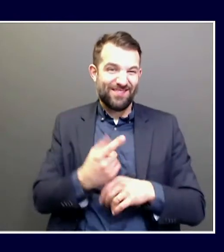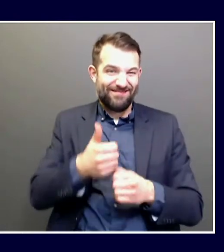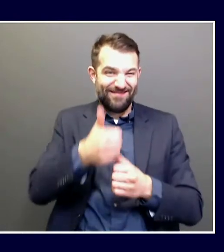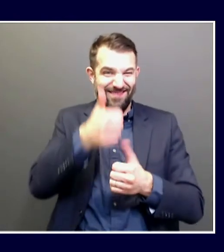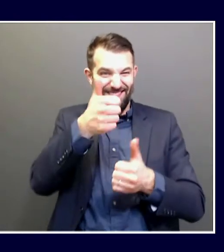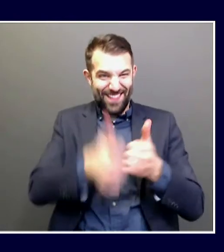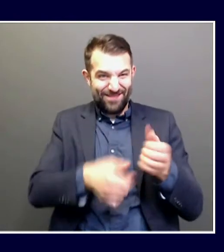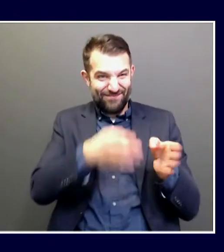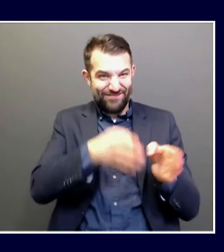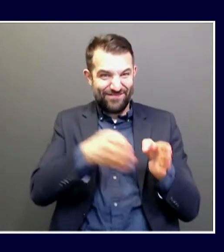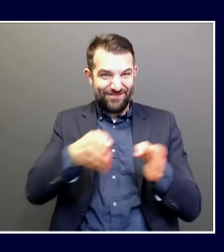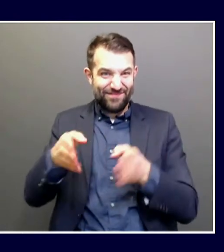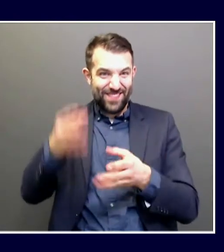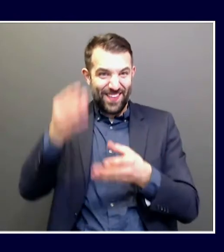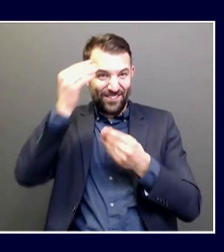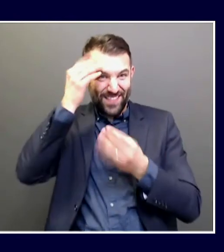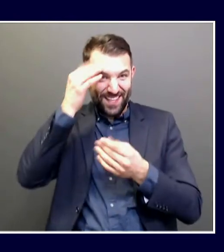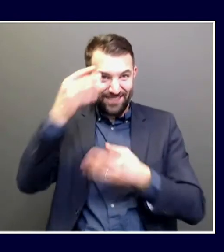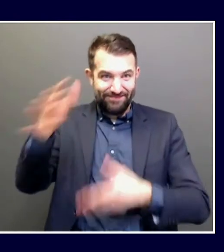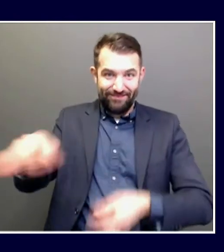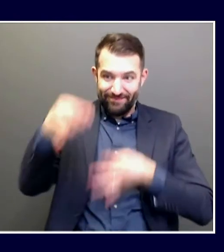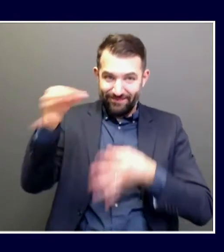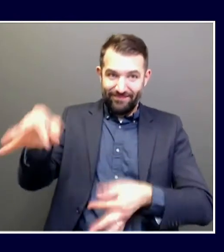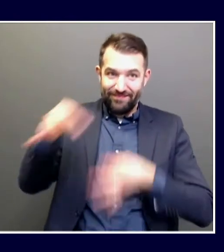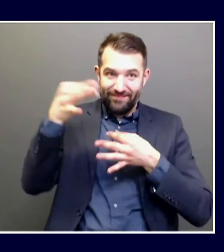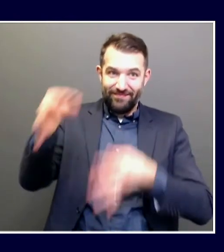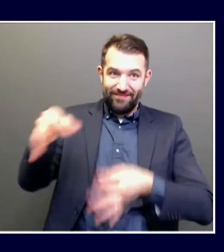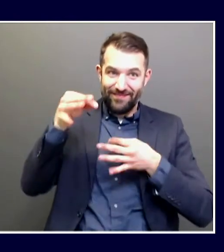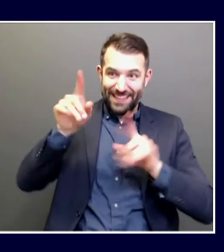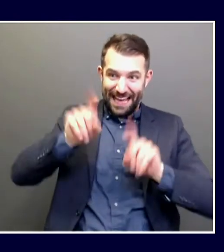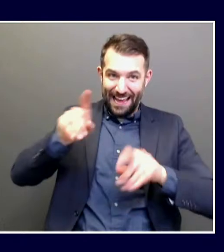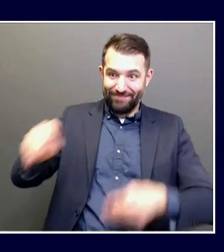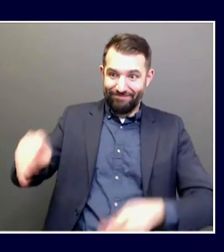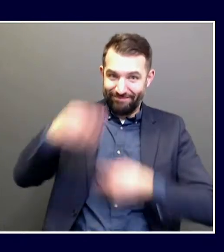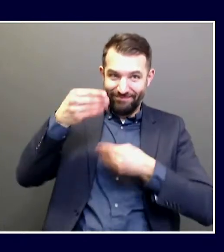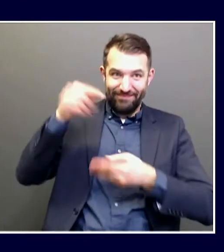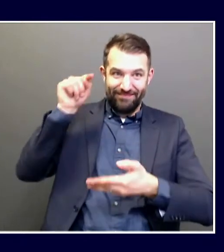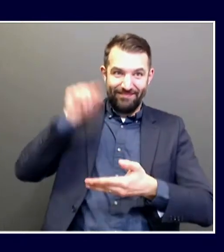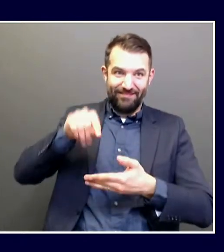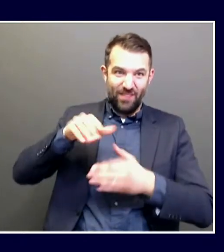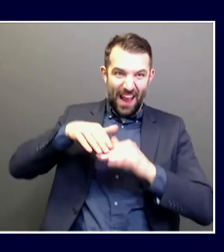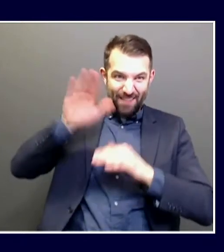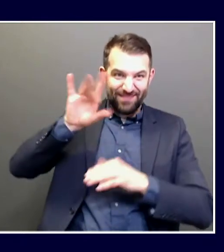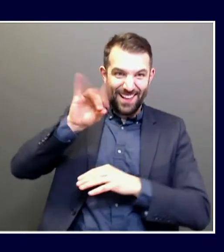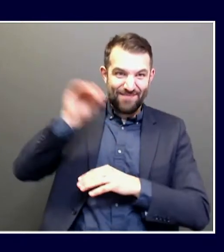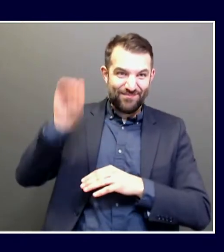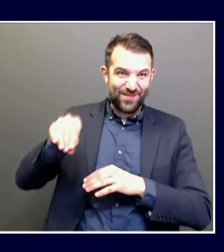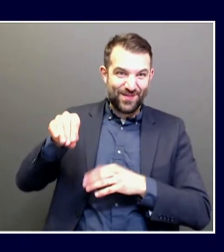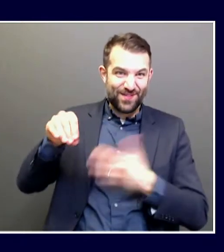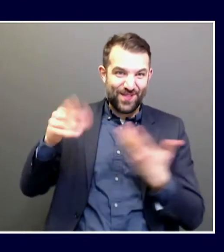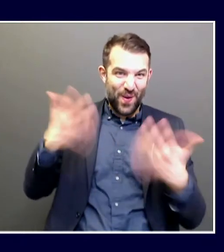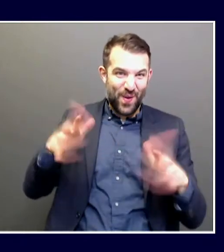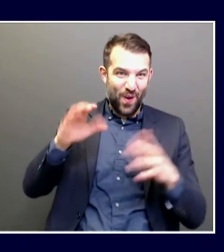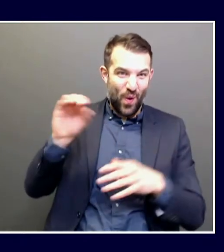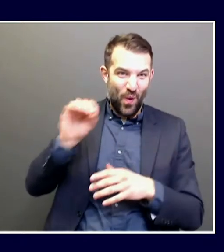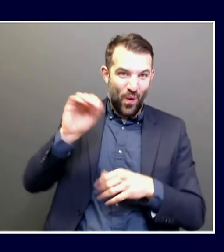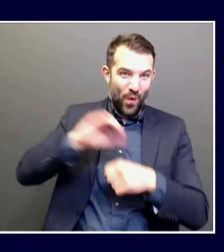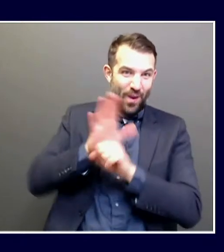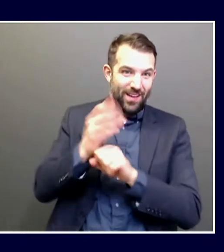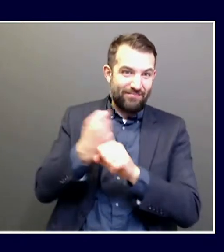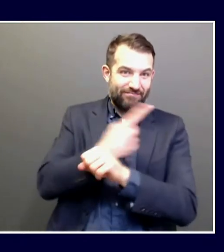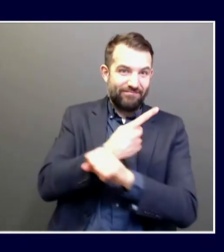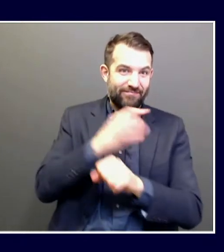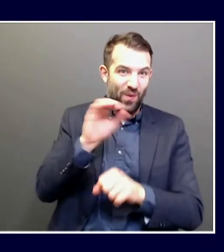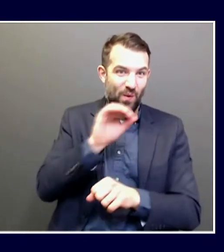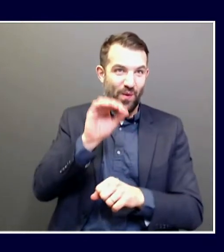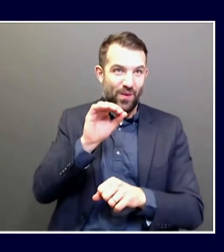that we've looked at in the state has us at least at 80%, if not higher. The genomic sequencing that Maine CDC does